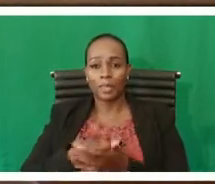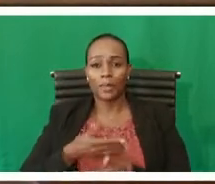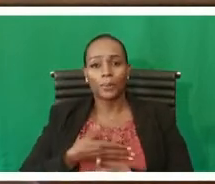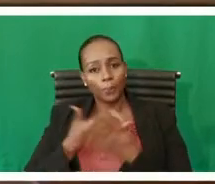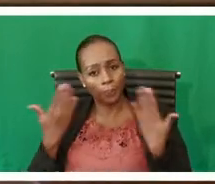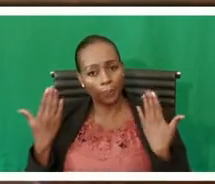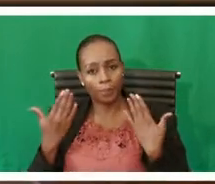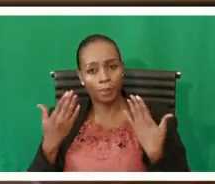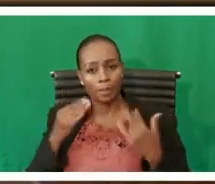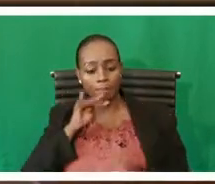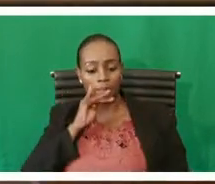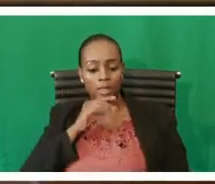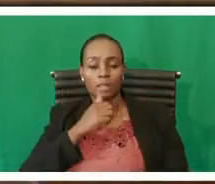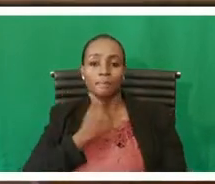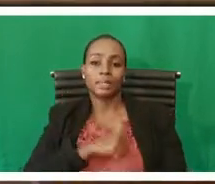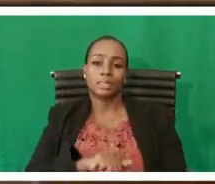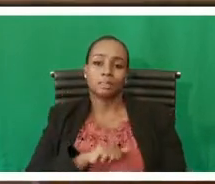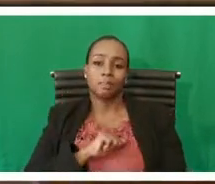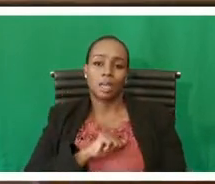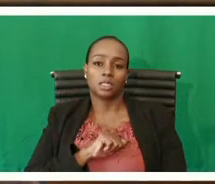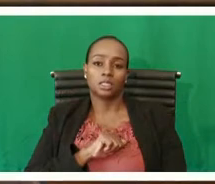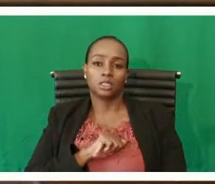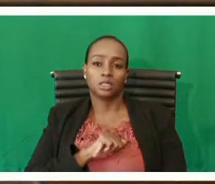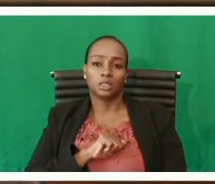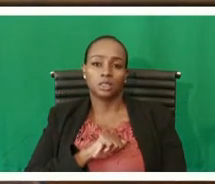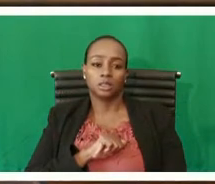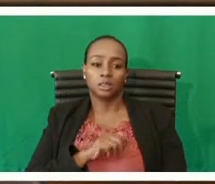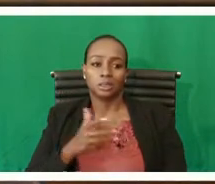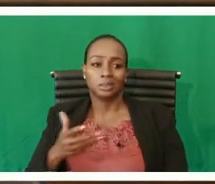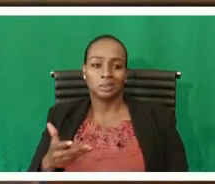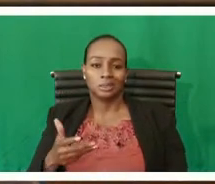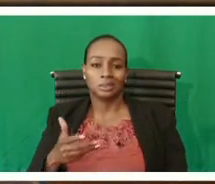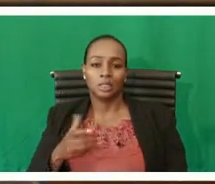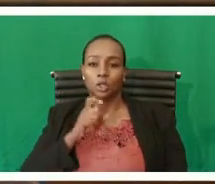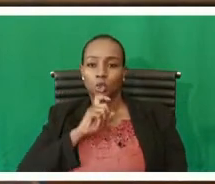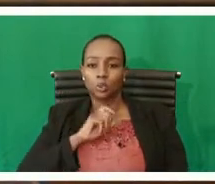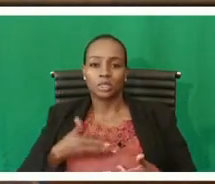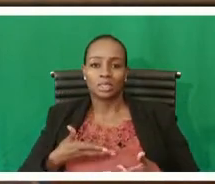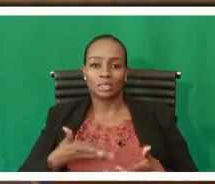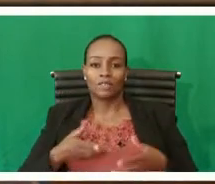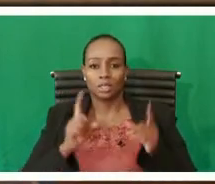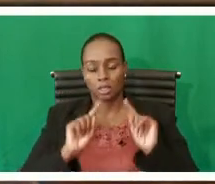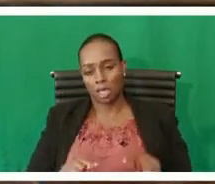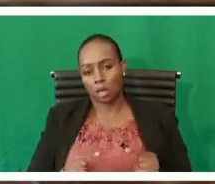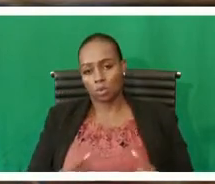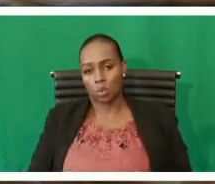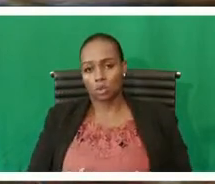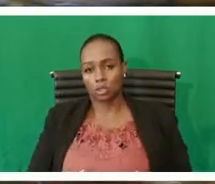bona masipala ha o no gona ho sebedisa ditshebeletso tsa bona.